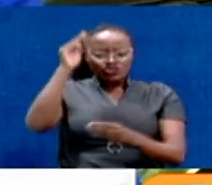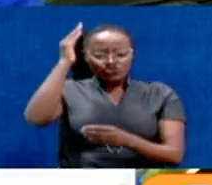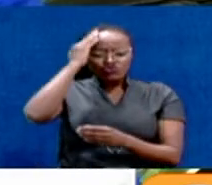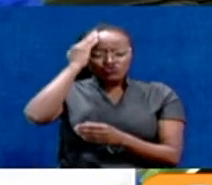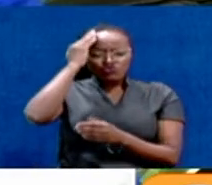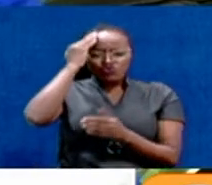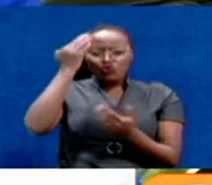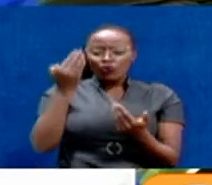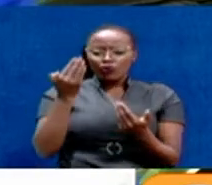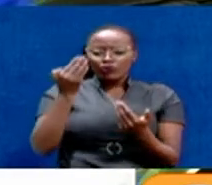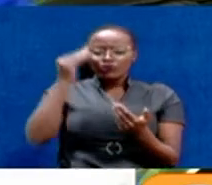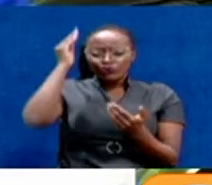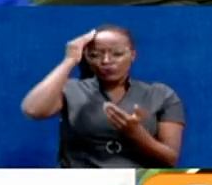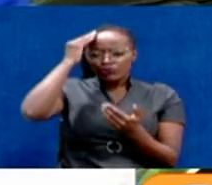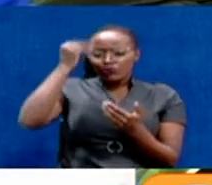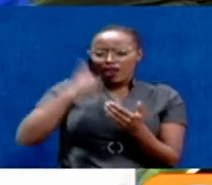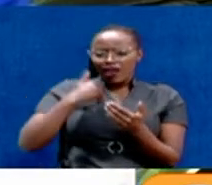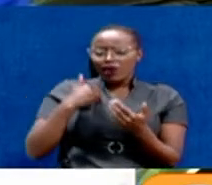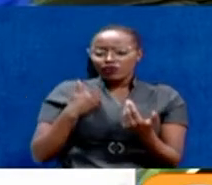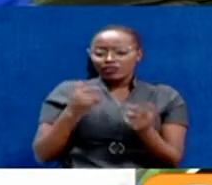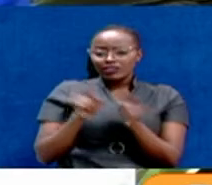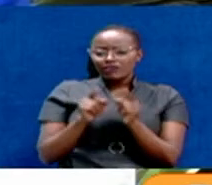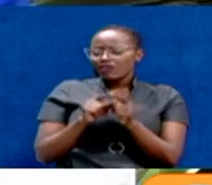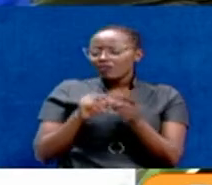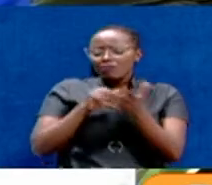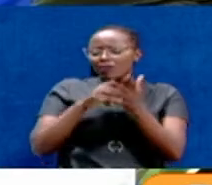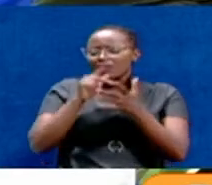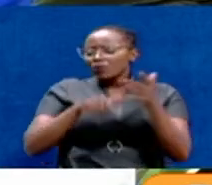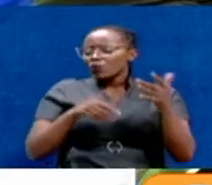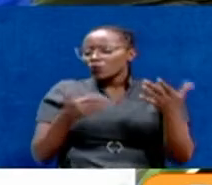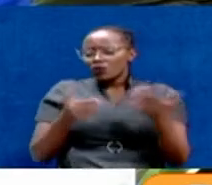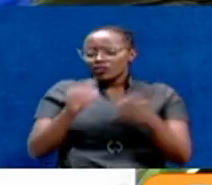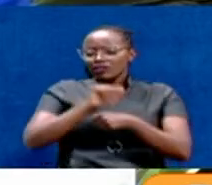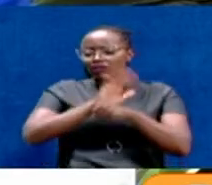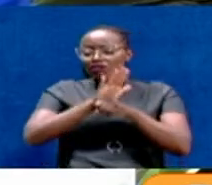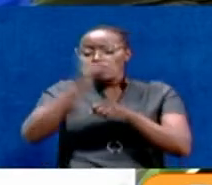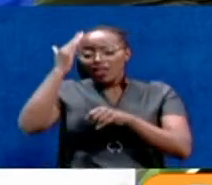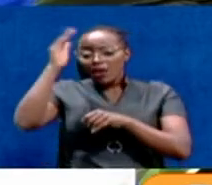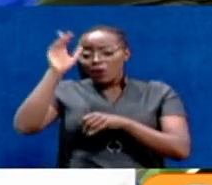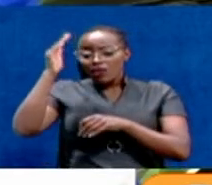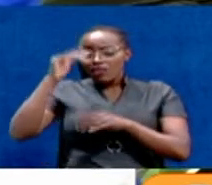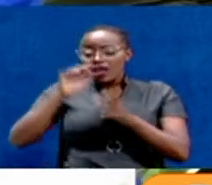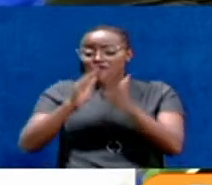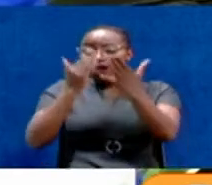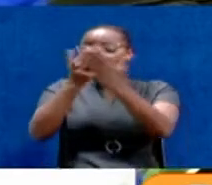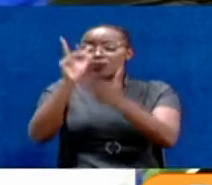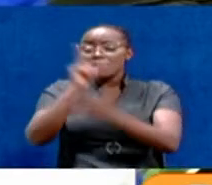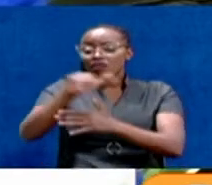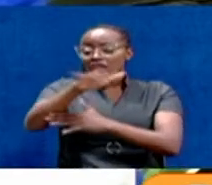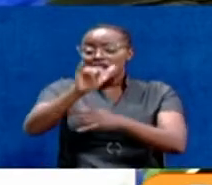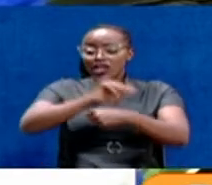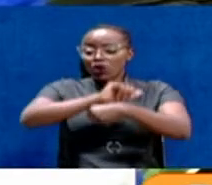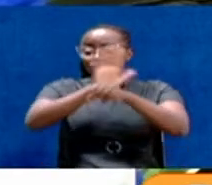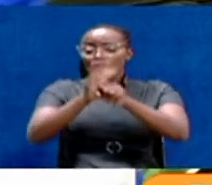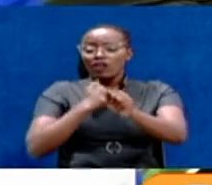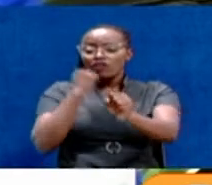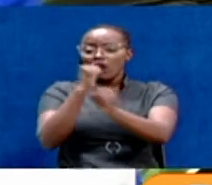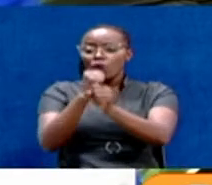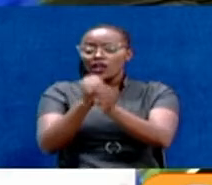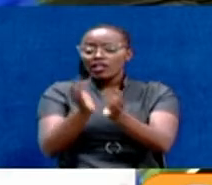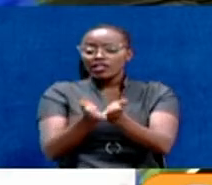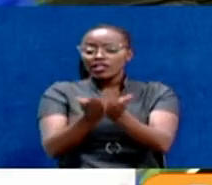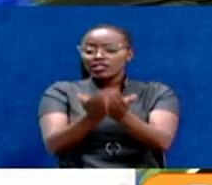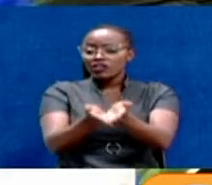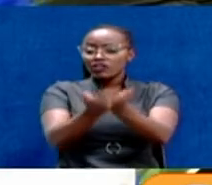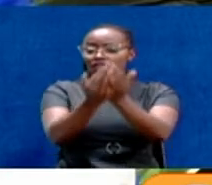knowledgeable in terms of what the pandemic means. They've been to places where COVID has really hit, you know, working in ships that